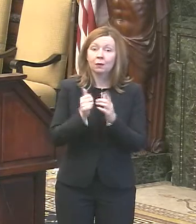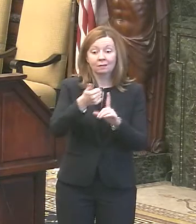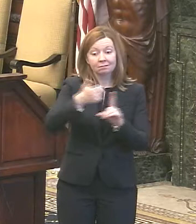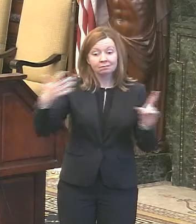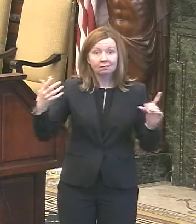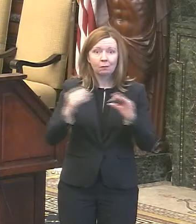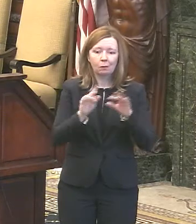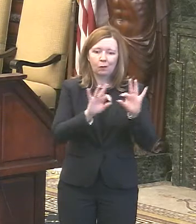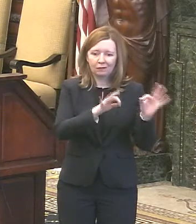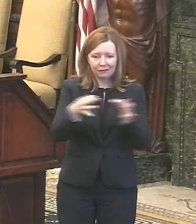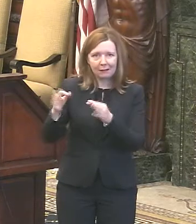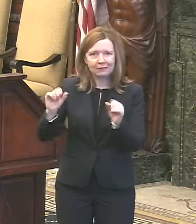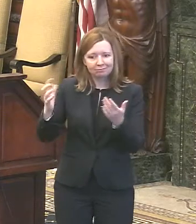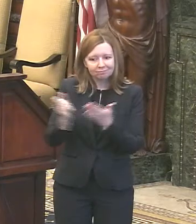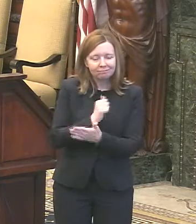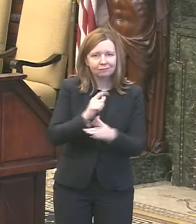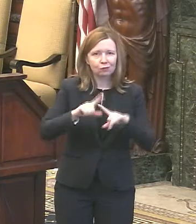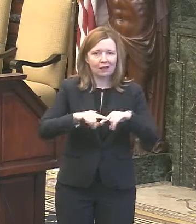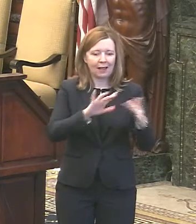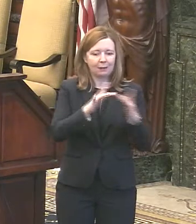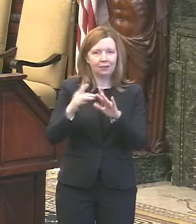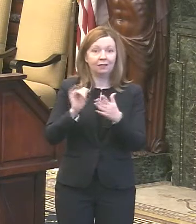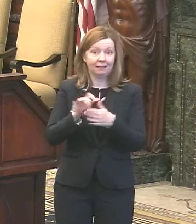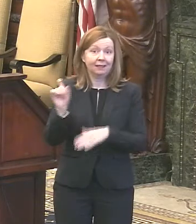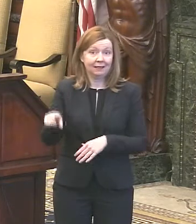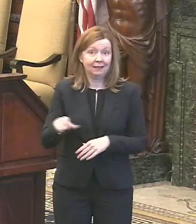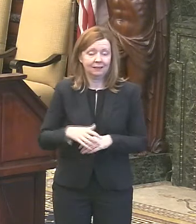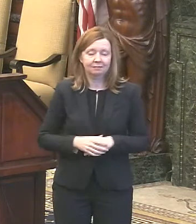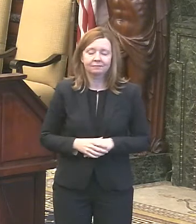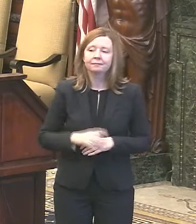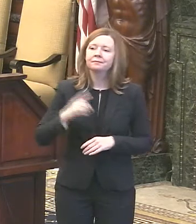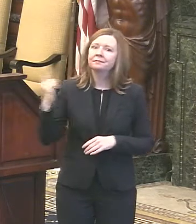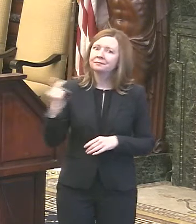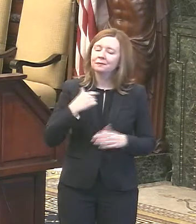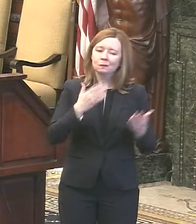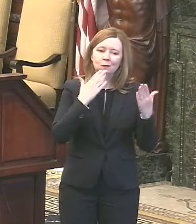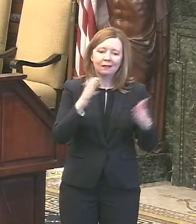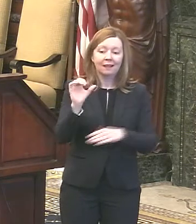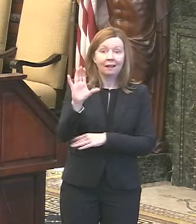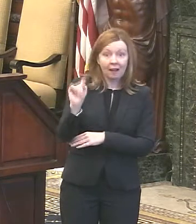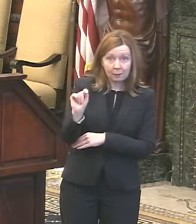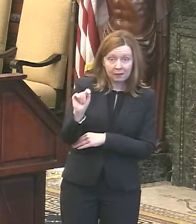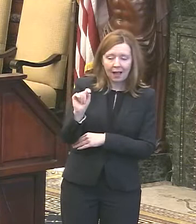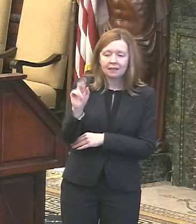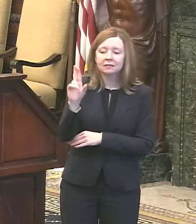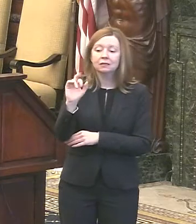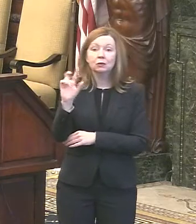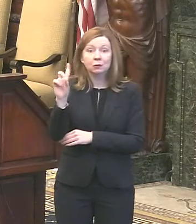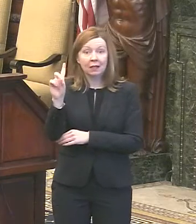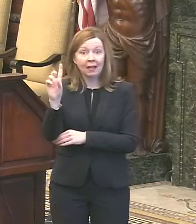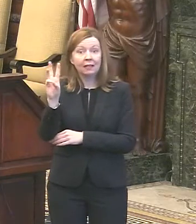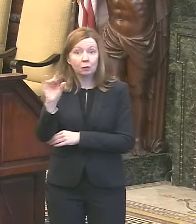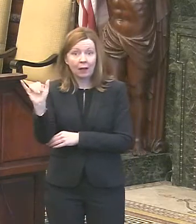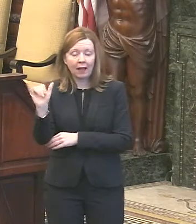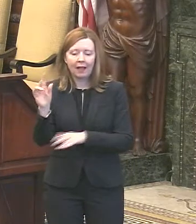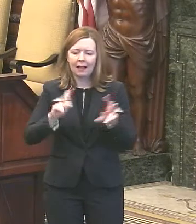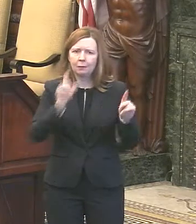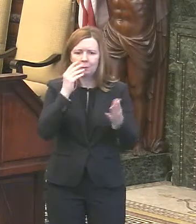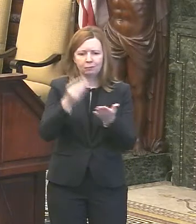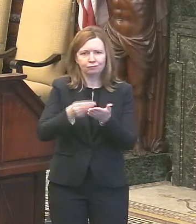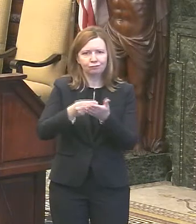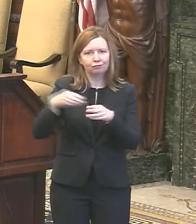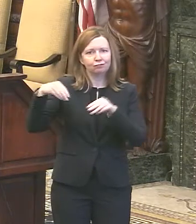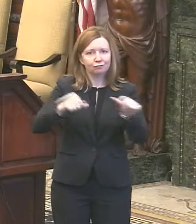will be able to get the reliable internet they need. As always, we thank Comcast, United Way, and the funders that are making this